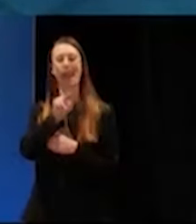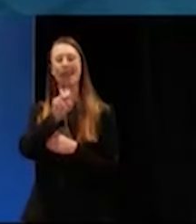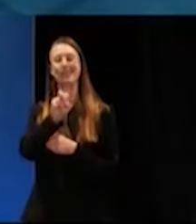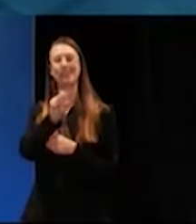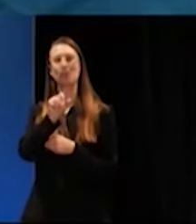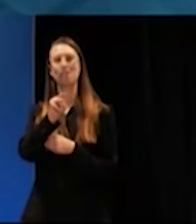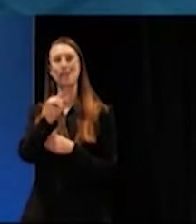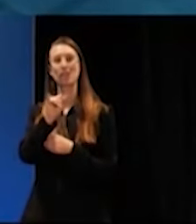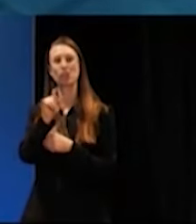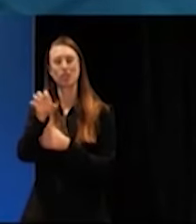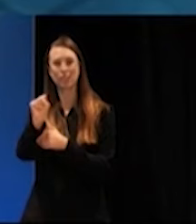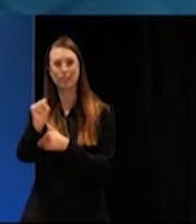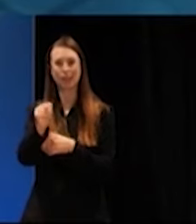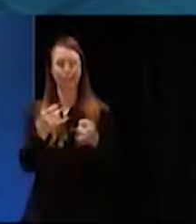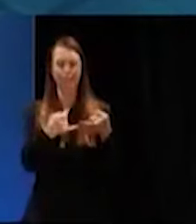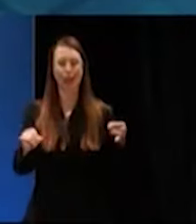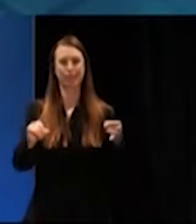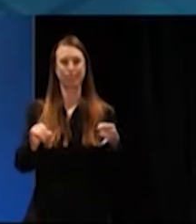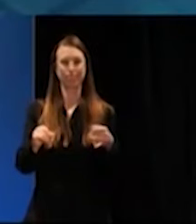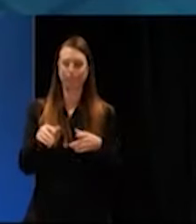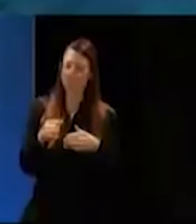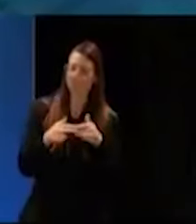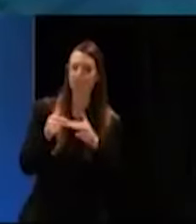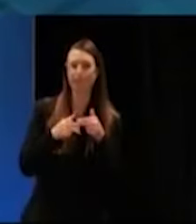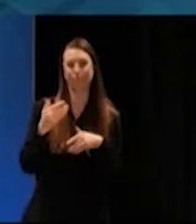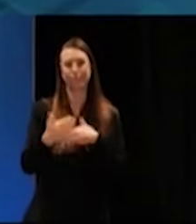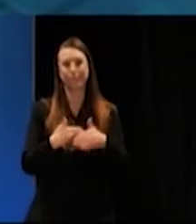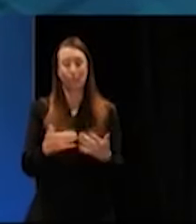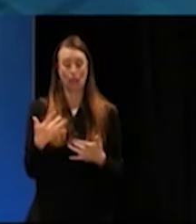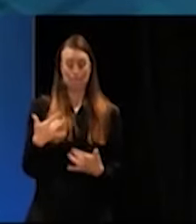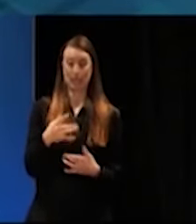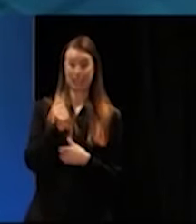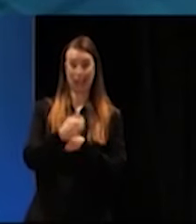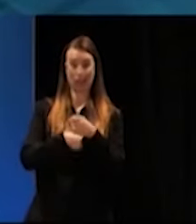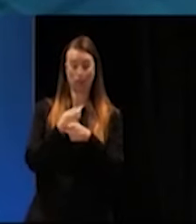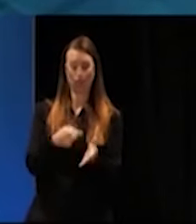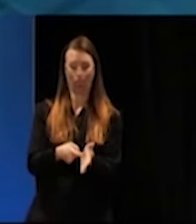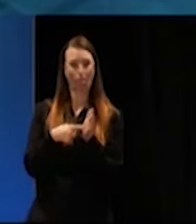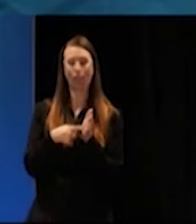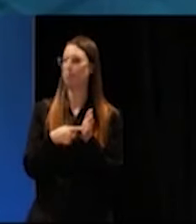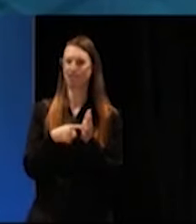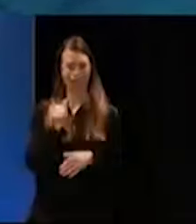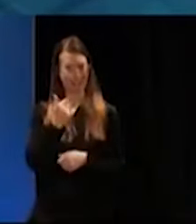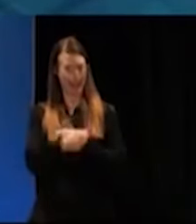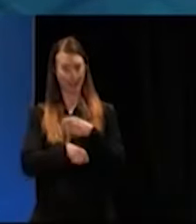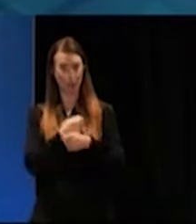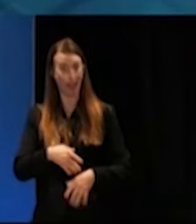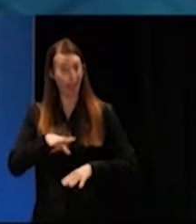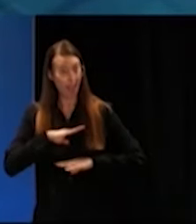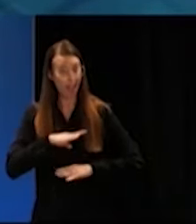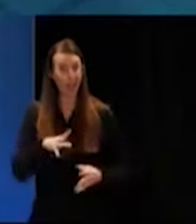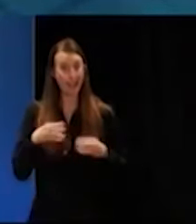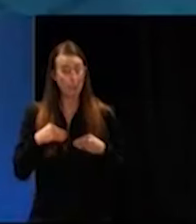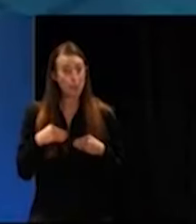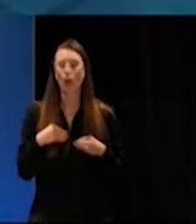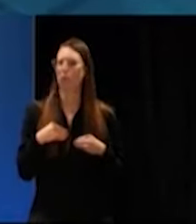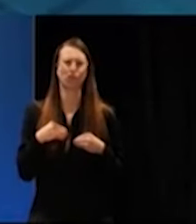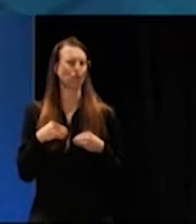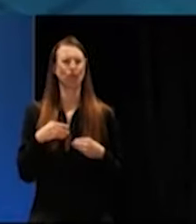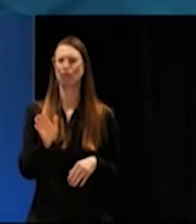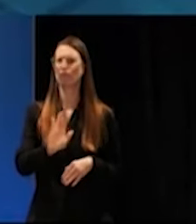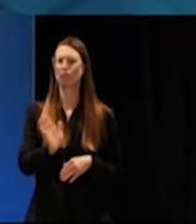years. I'm the most impatient person on the planet. 10 years does not work for me in any respect. So